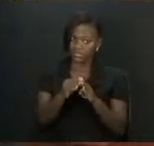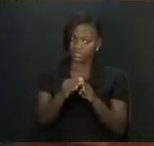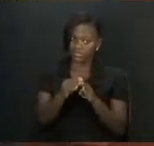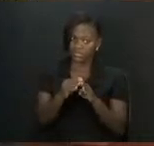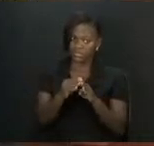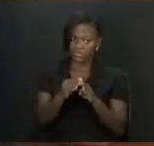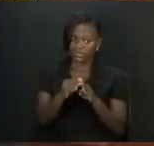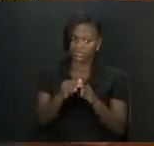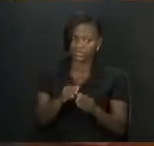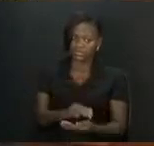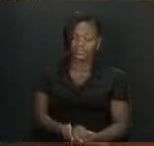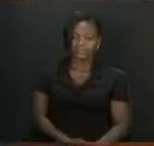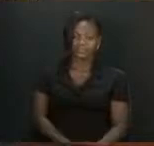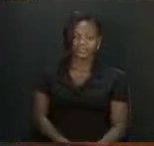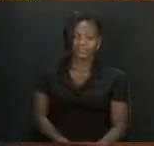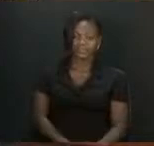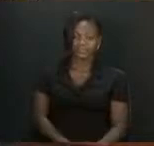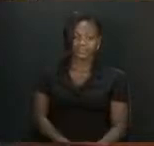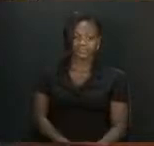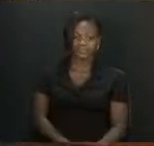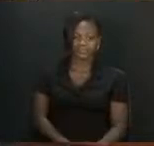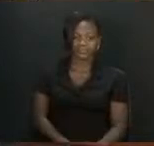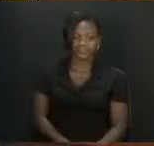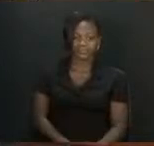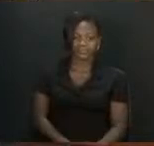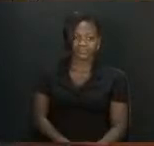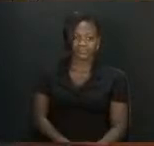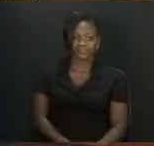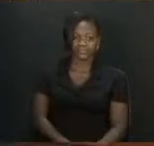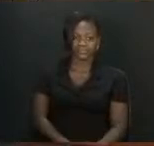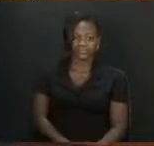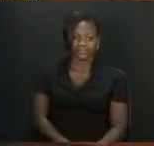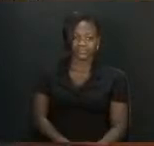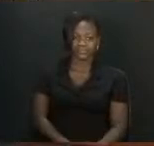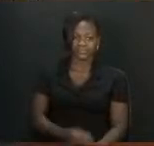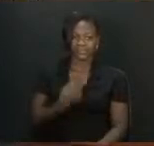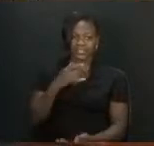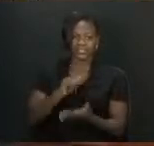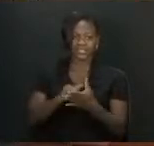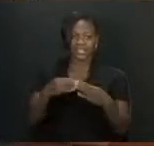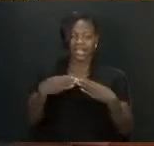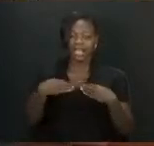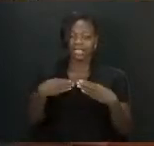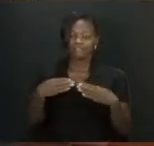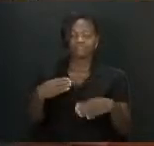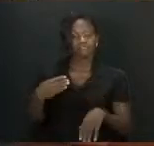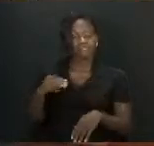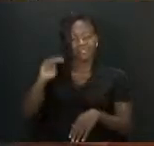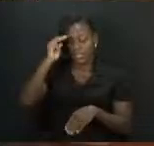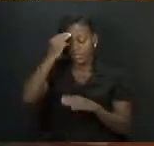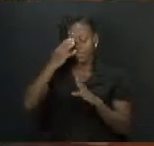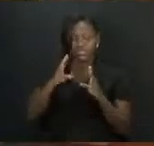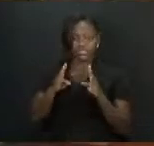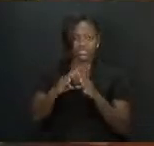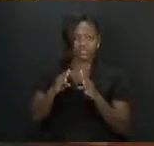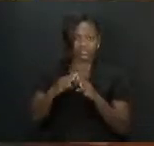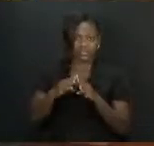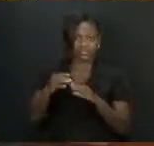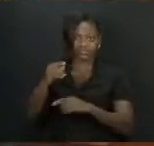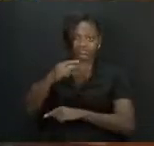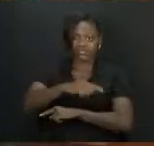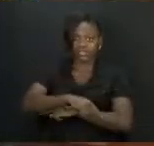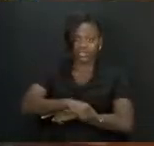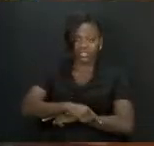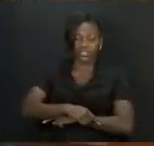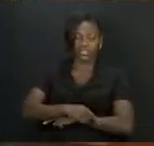Mr. Speaker, Honorable members, let's listen to each other in Cabinet silence. meeting today, and the Minister has promised us that he will